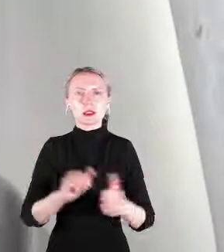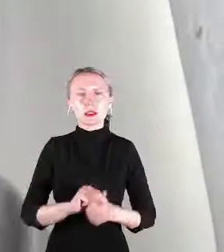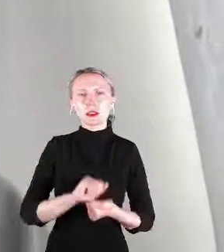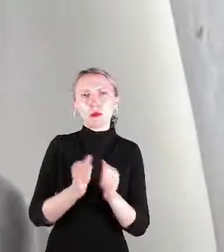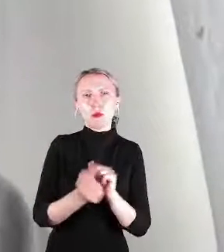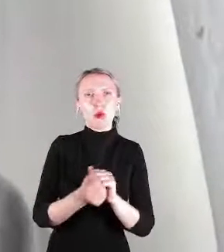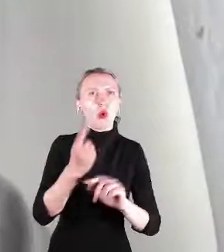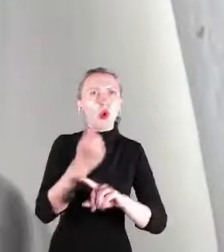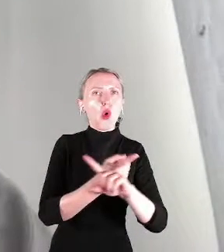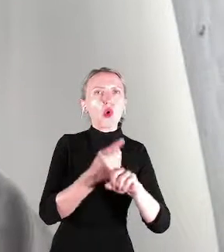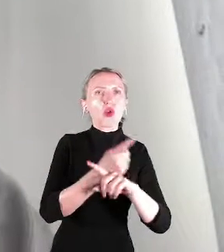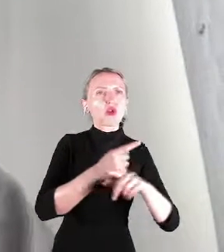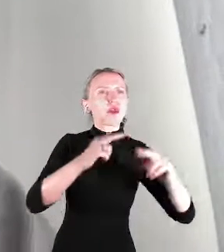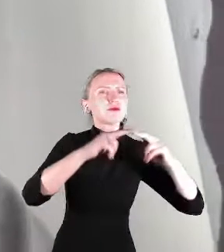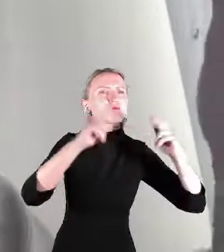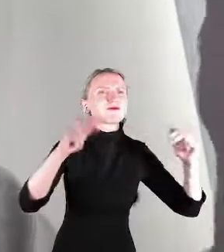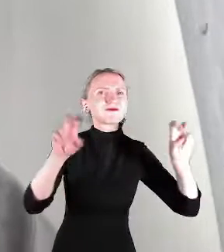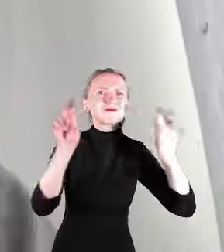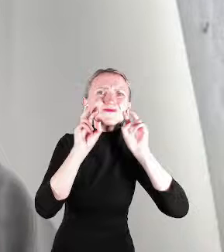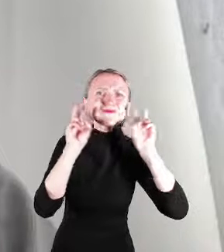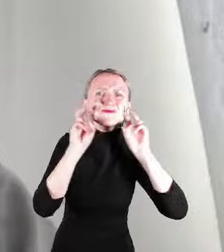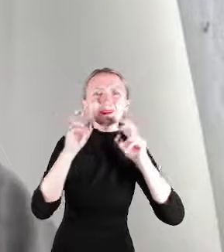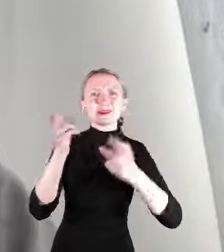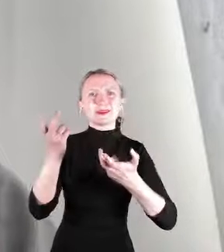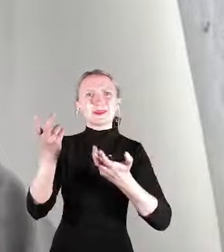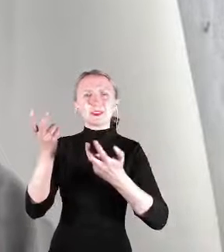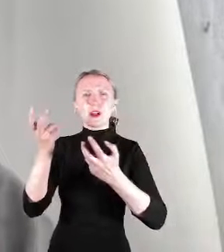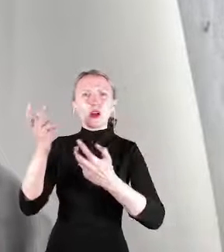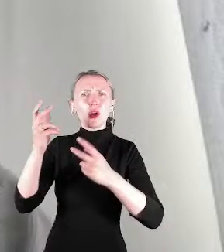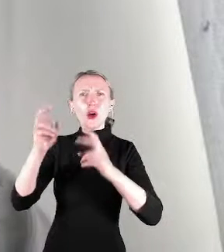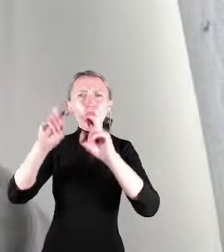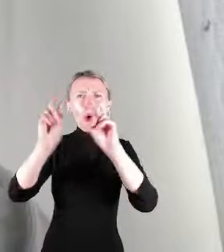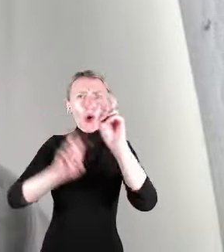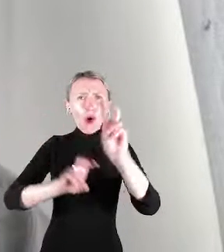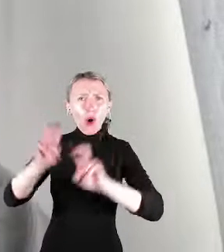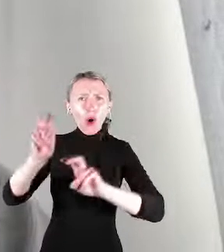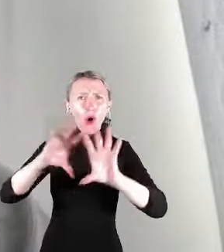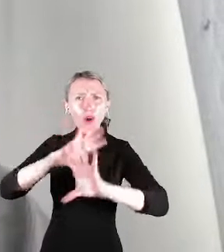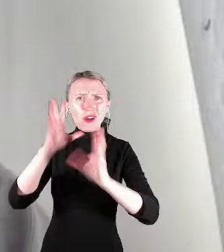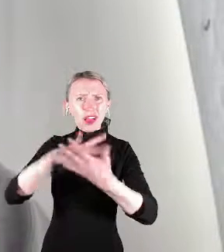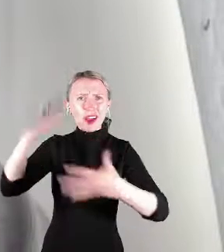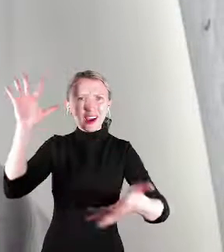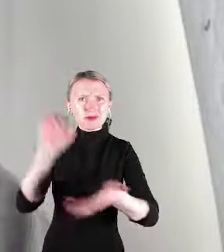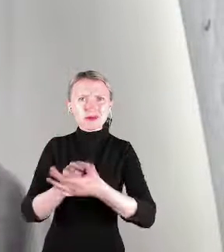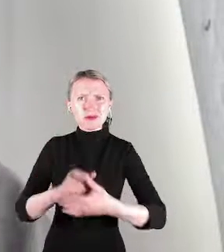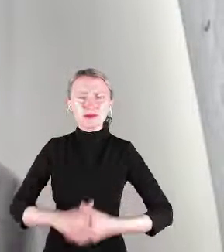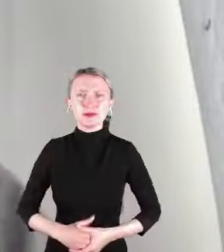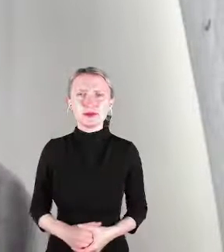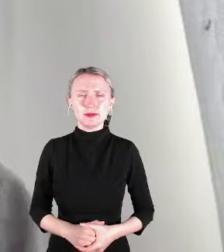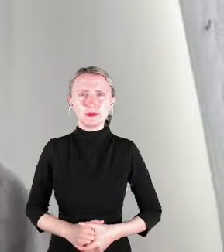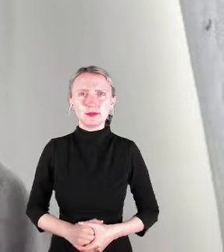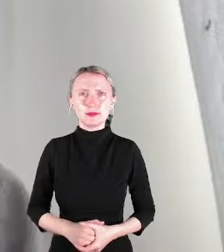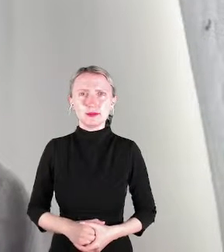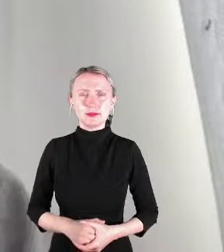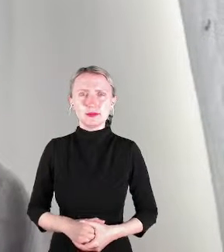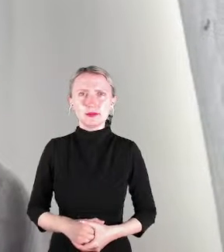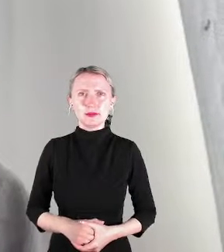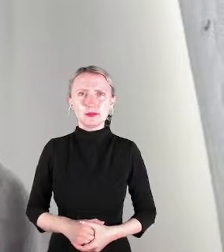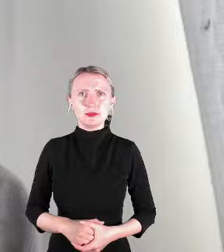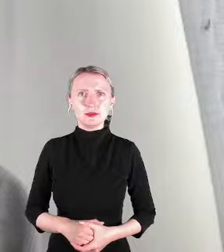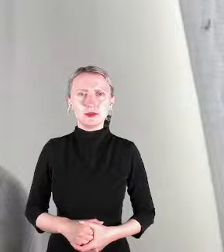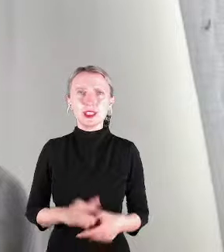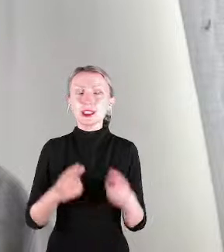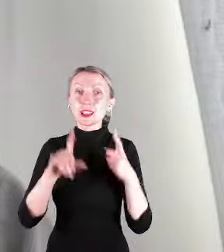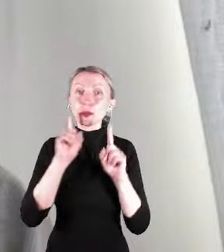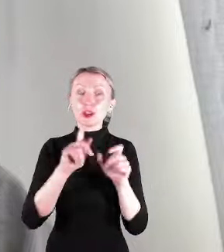They demolished everything. And in many of the Swedish cities, at least 70% of the